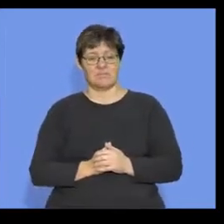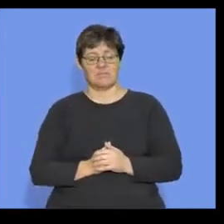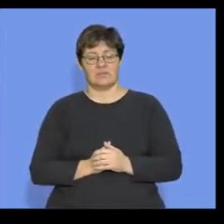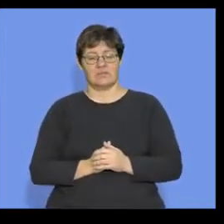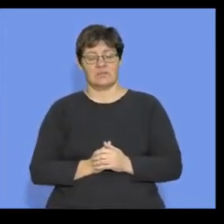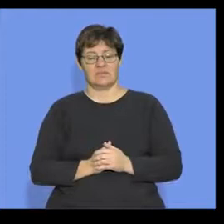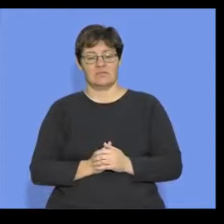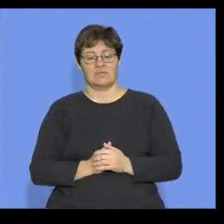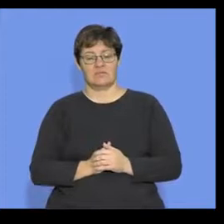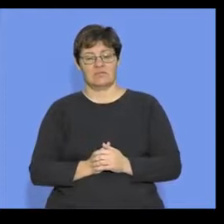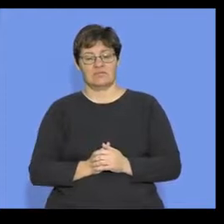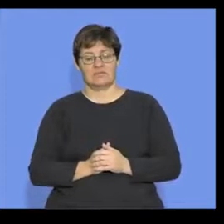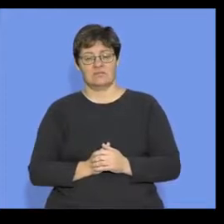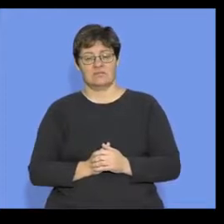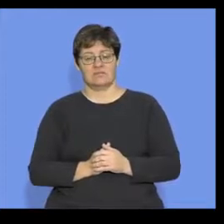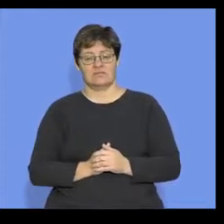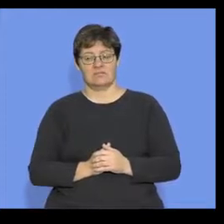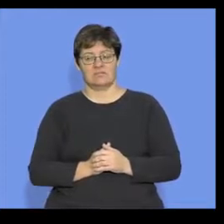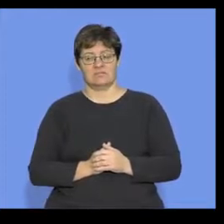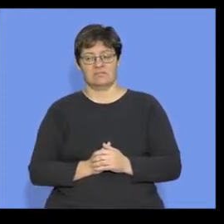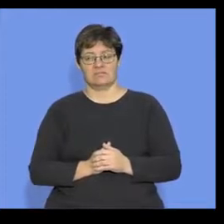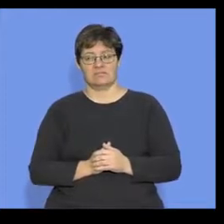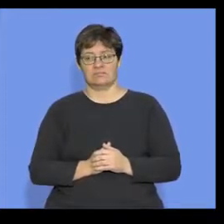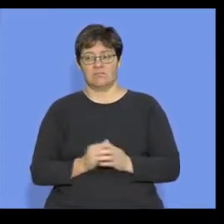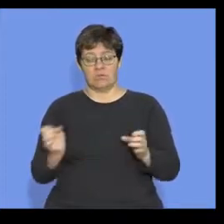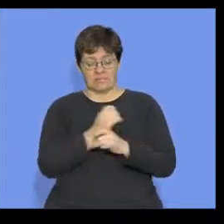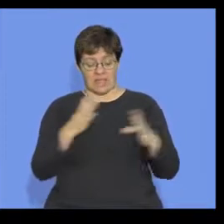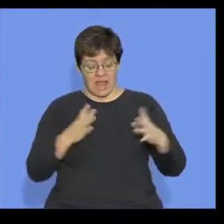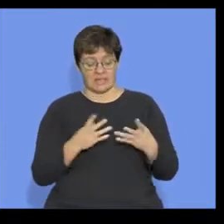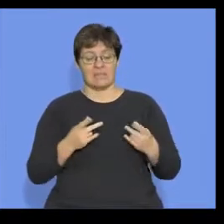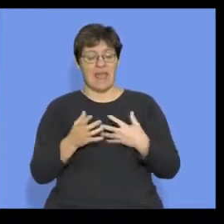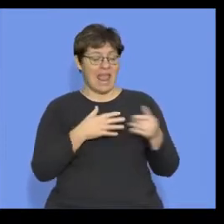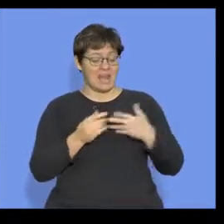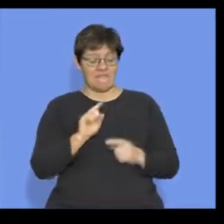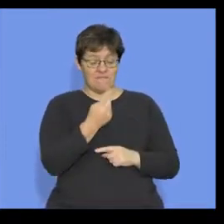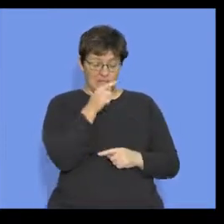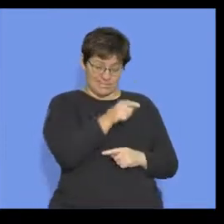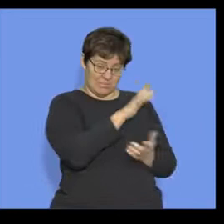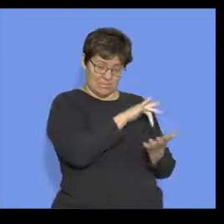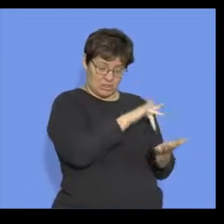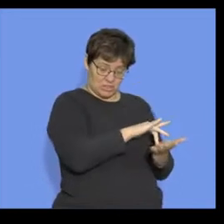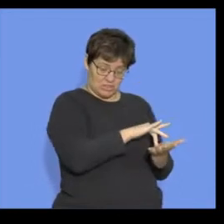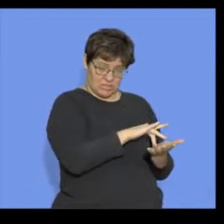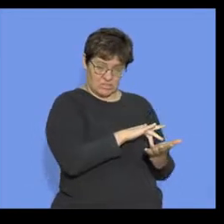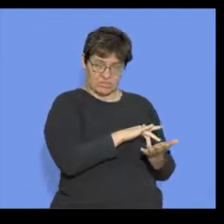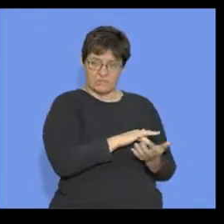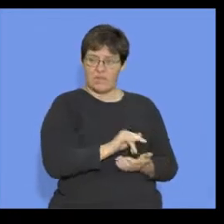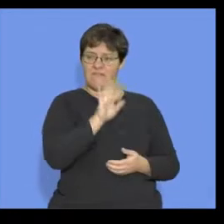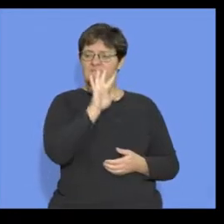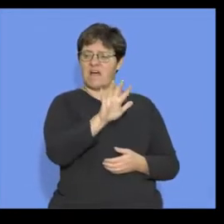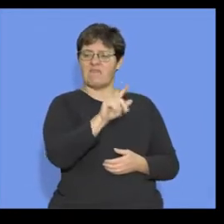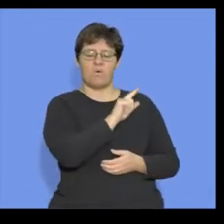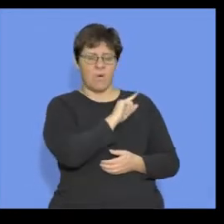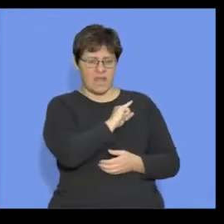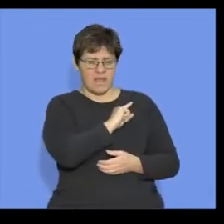So we can start with the following. So for the first position, why do I have 5 there?